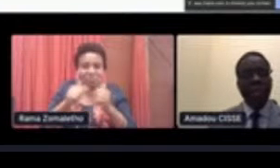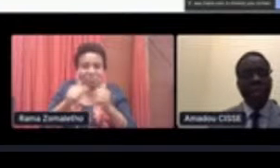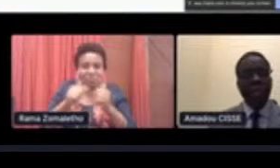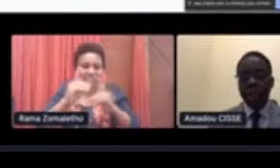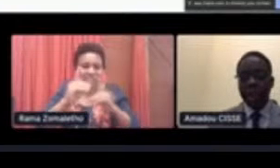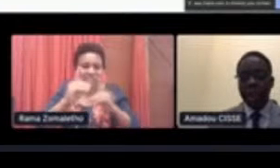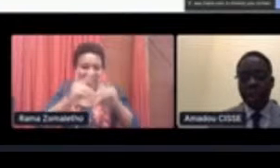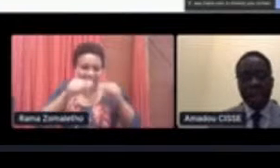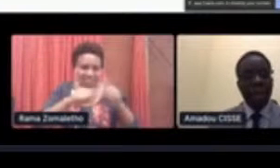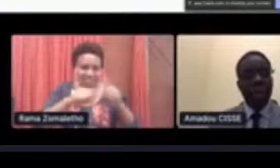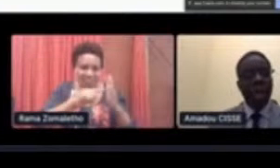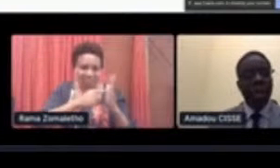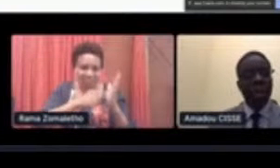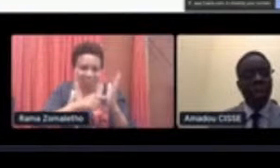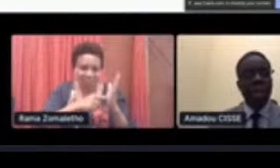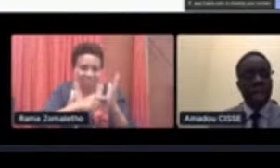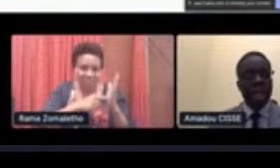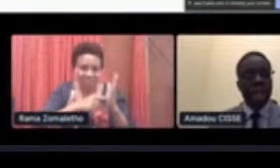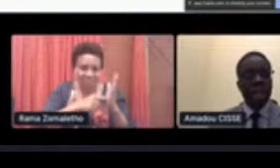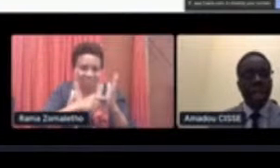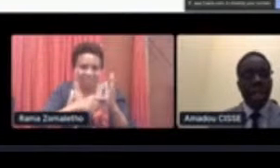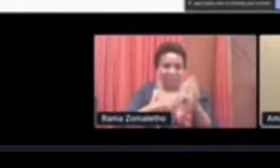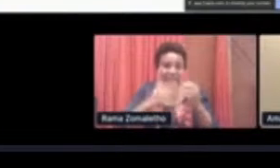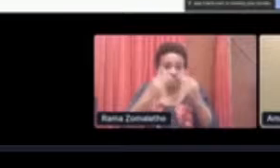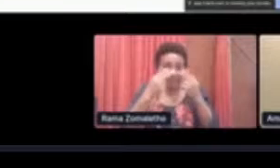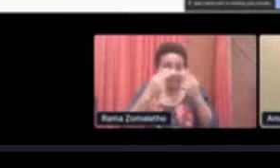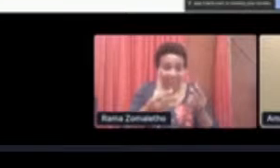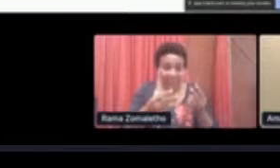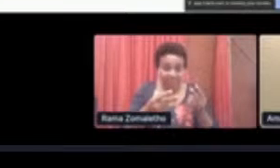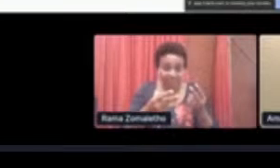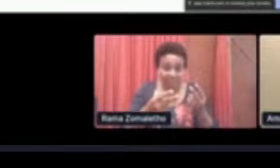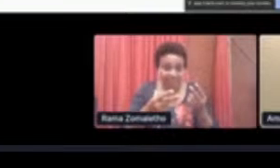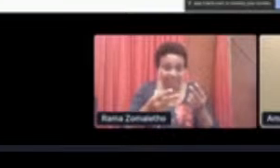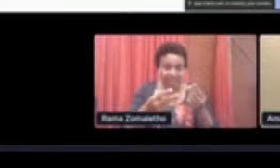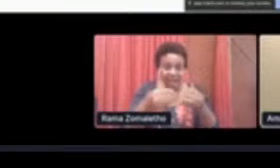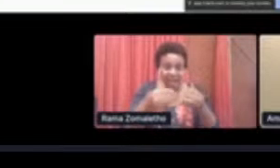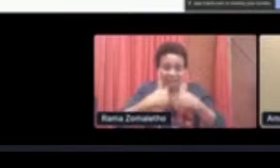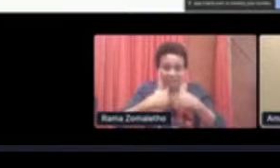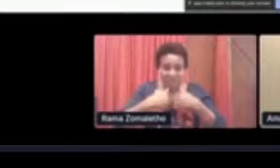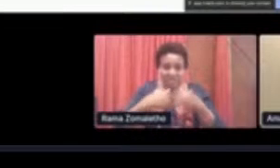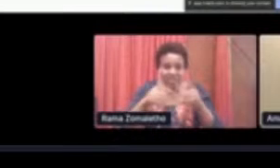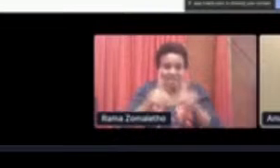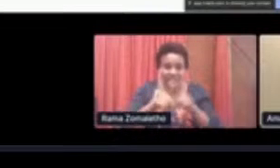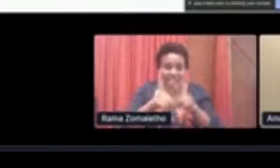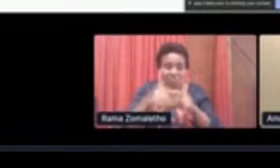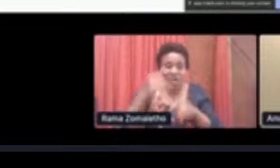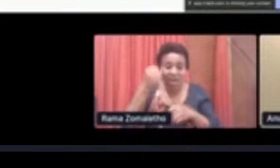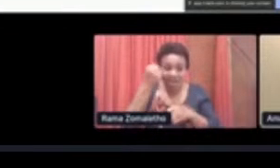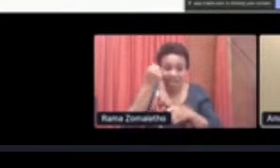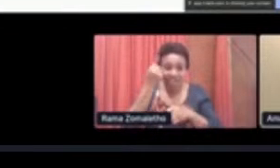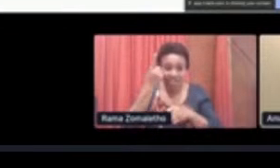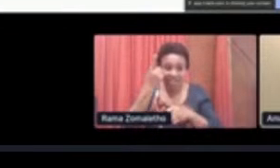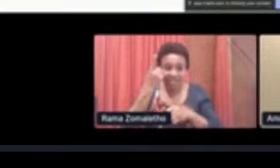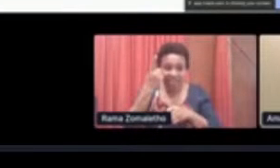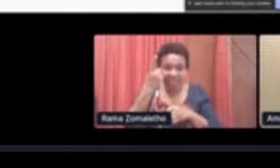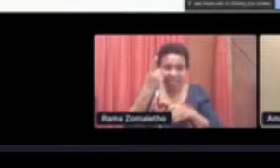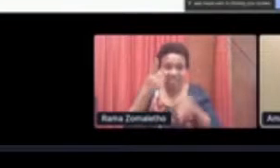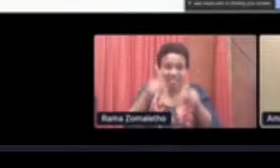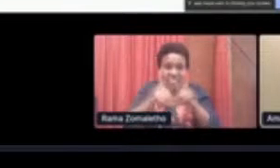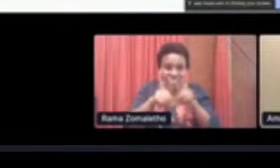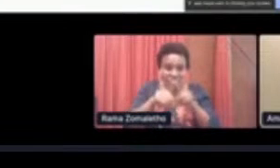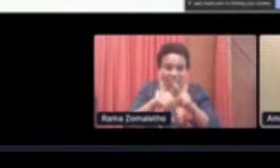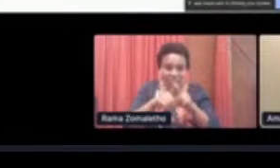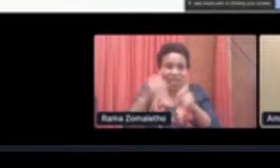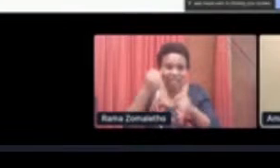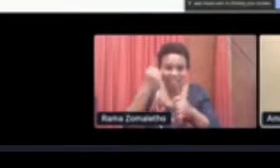of development. Rather, we are going to see, having a same understanding, assuming that we have the same understanding